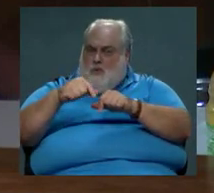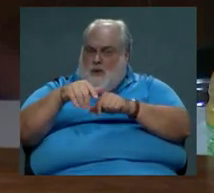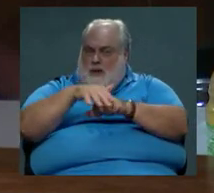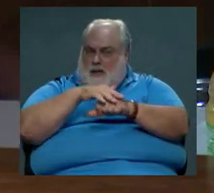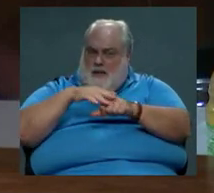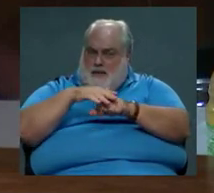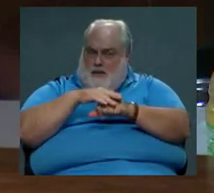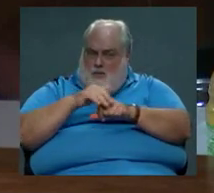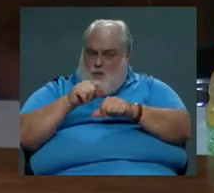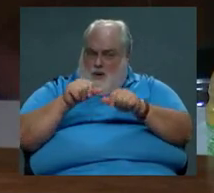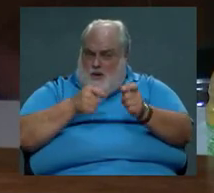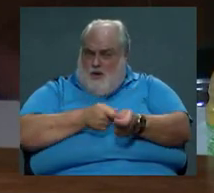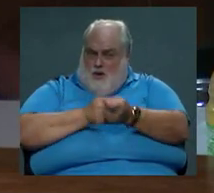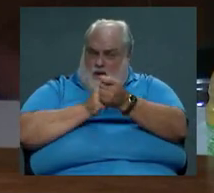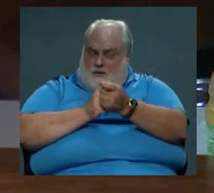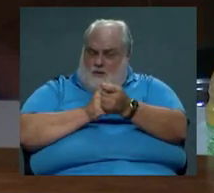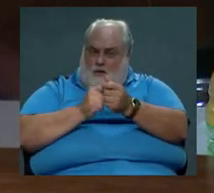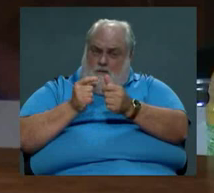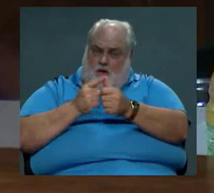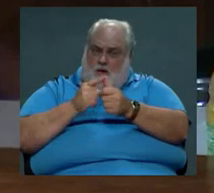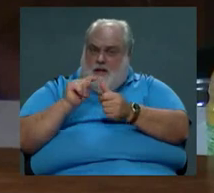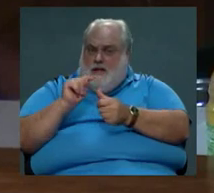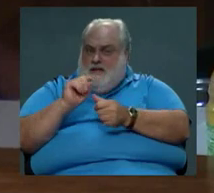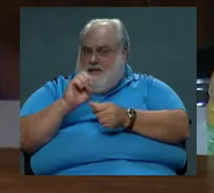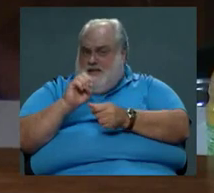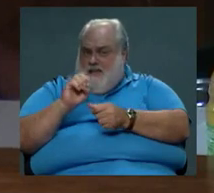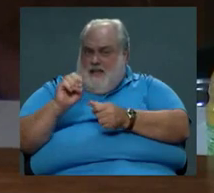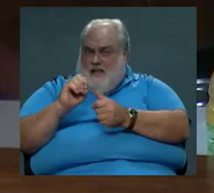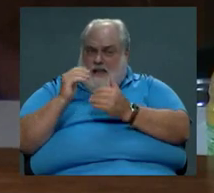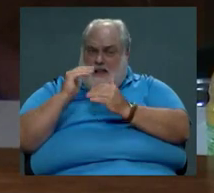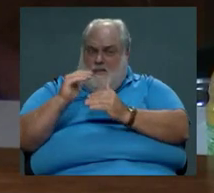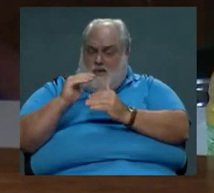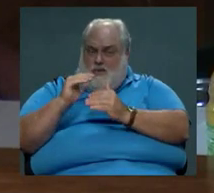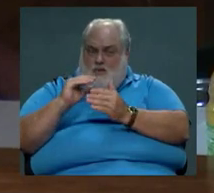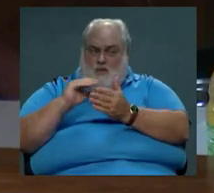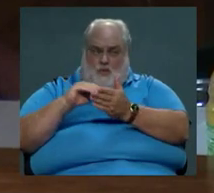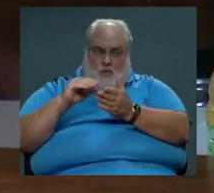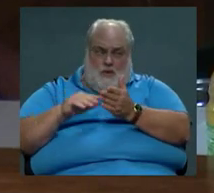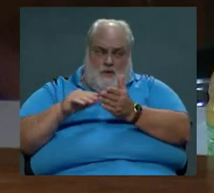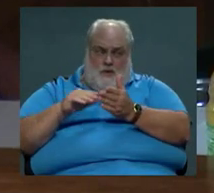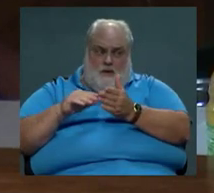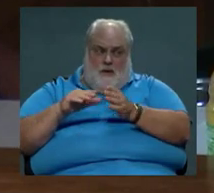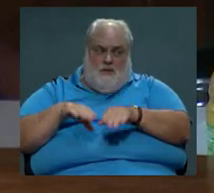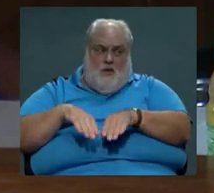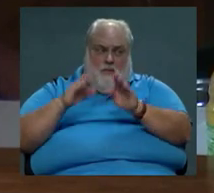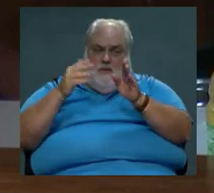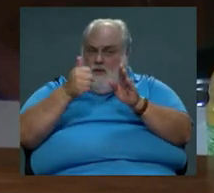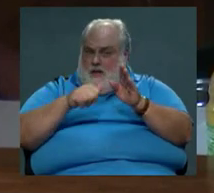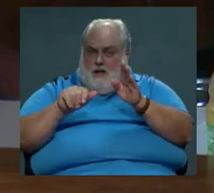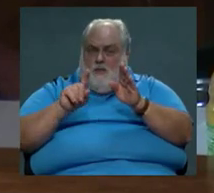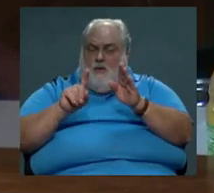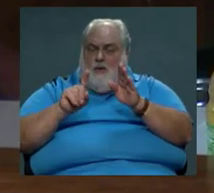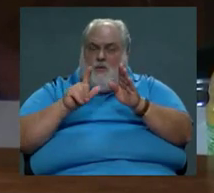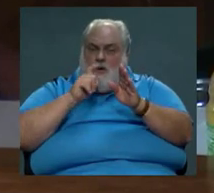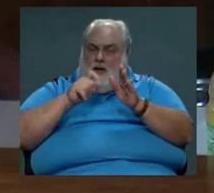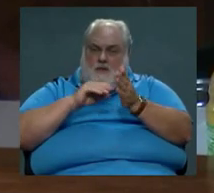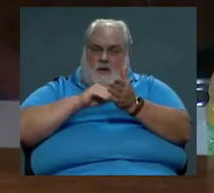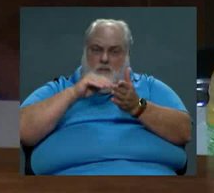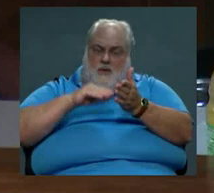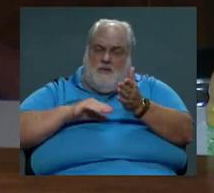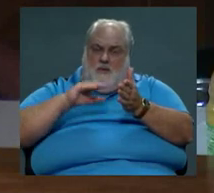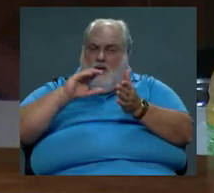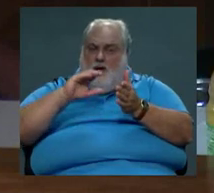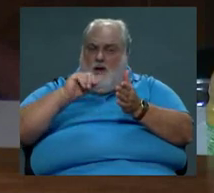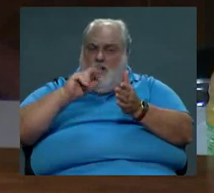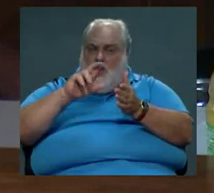course. So First Tee is not limited to students. It's a public course. We don't have to purchase any golf carts over